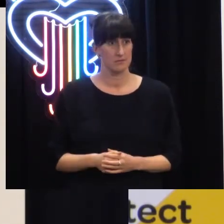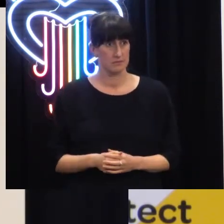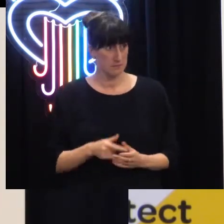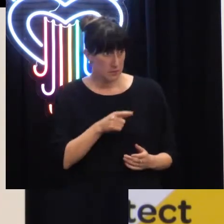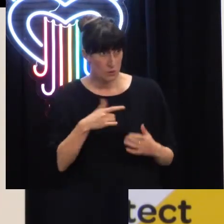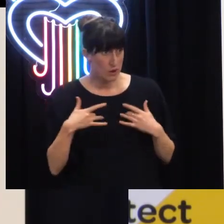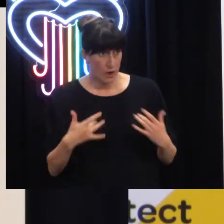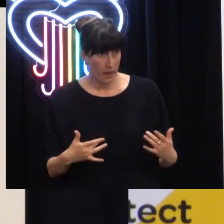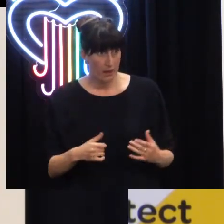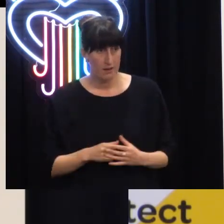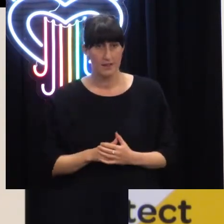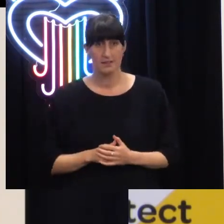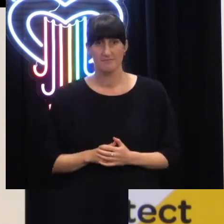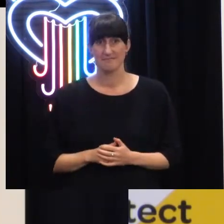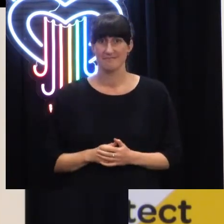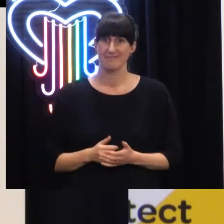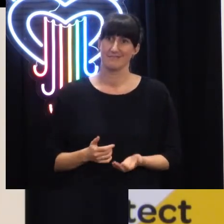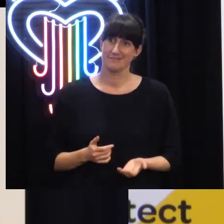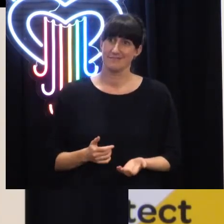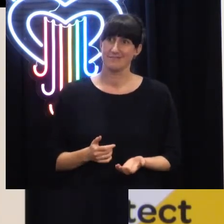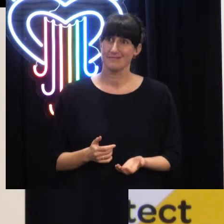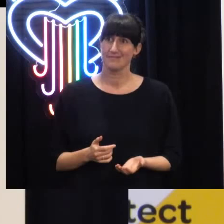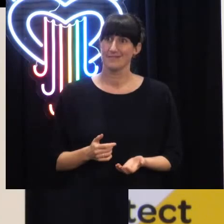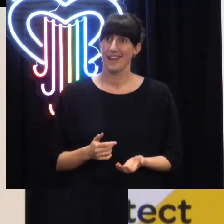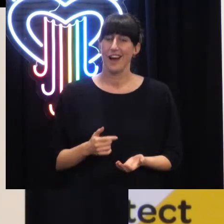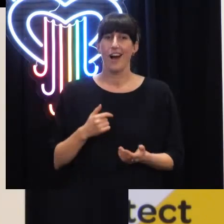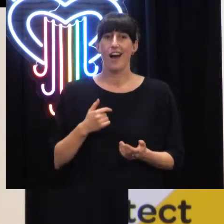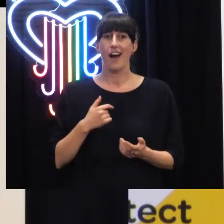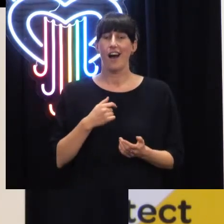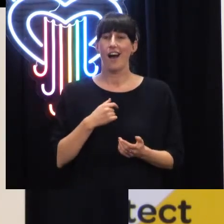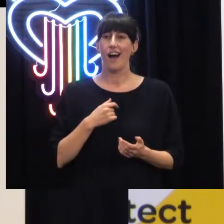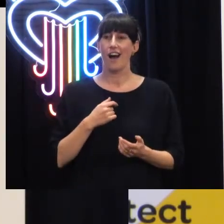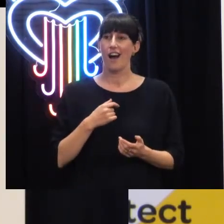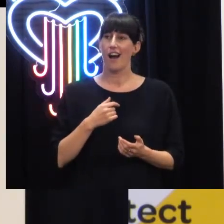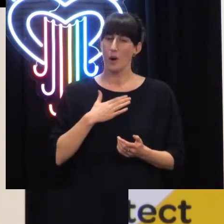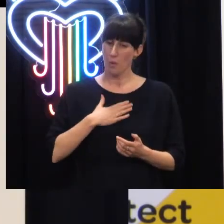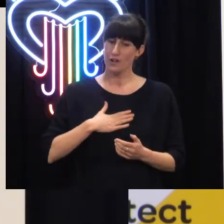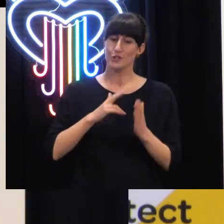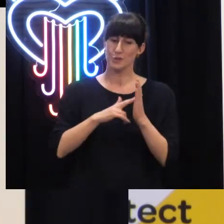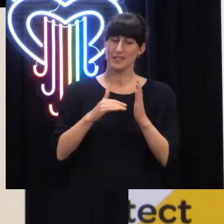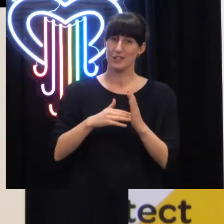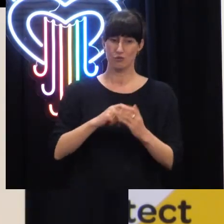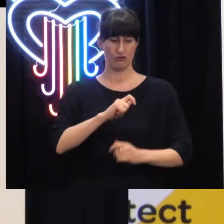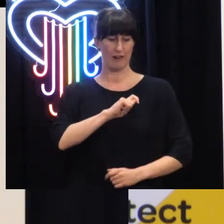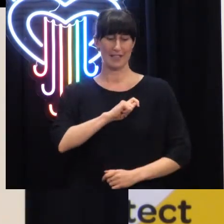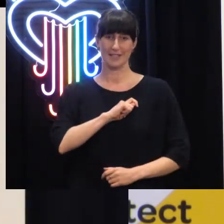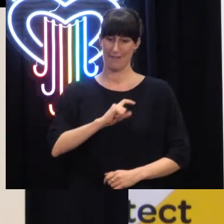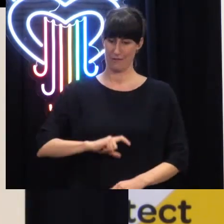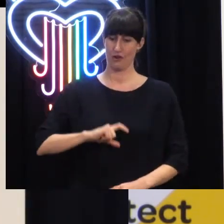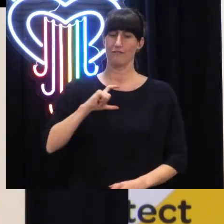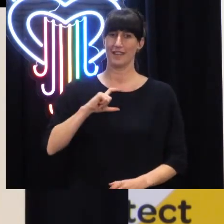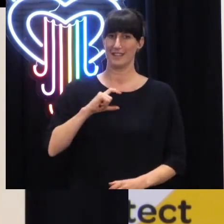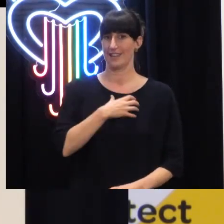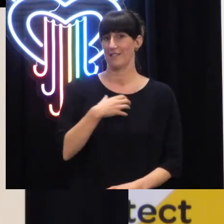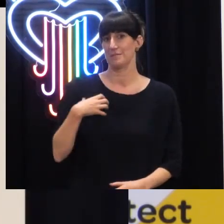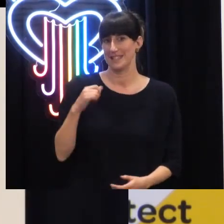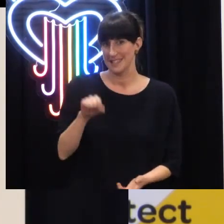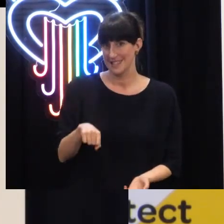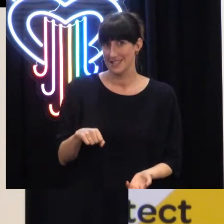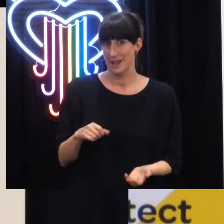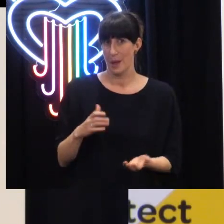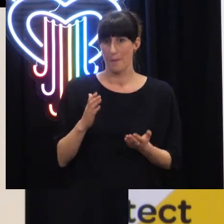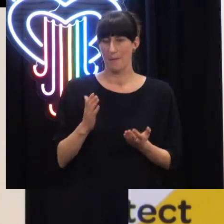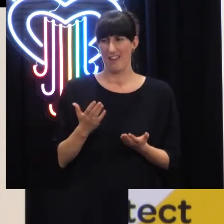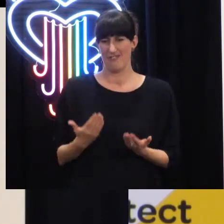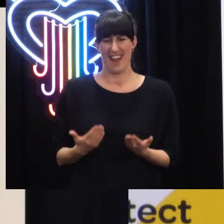Oh, look, it matters to me whether or not New Zealanders have trust and confidence in what we're doing, the job we're doing as a government. But right now I